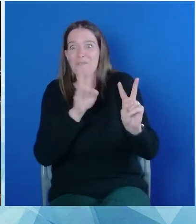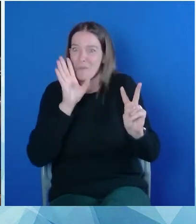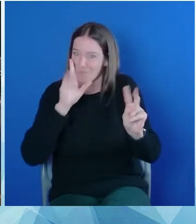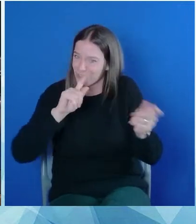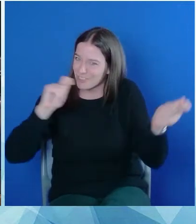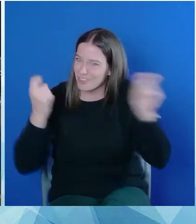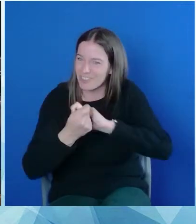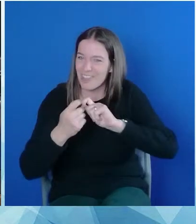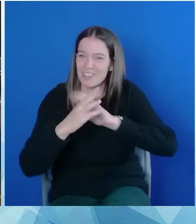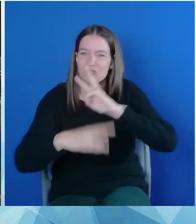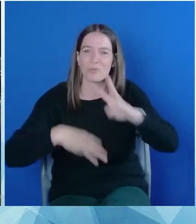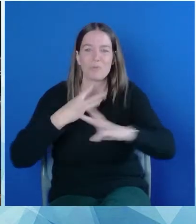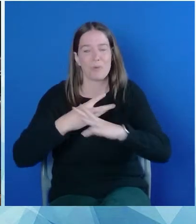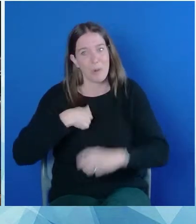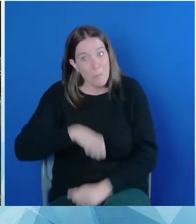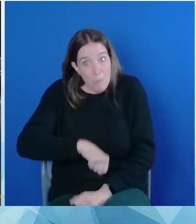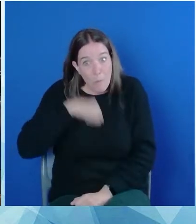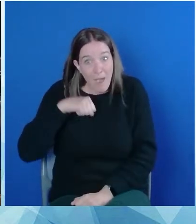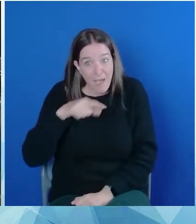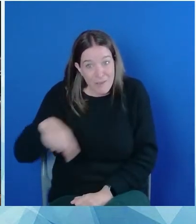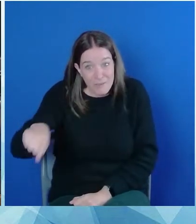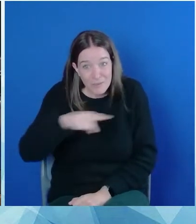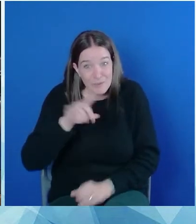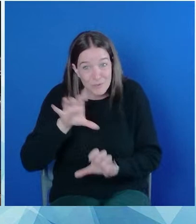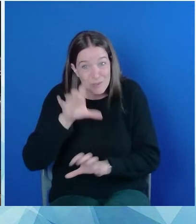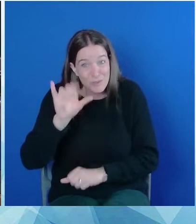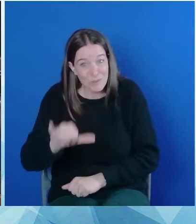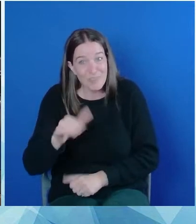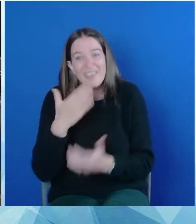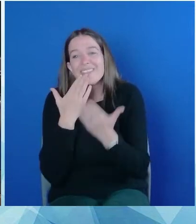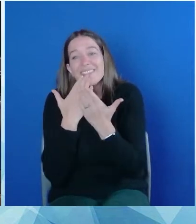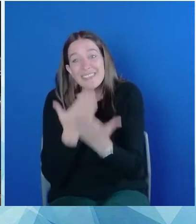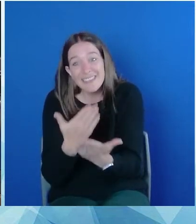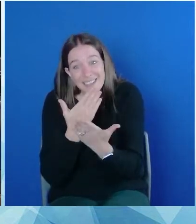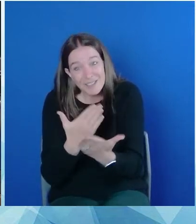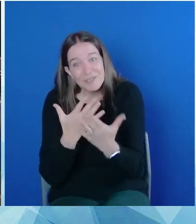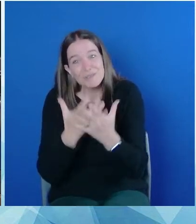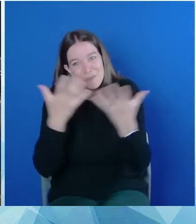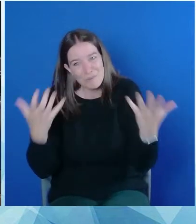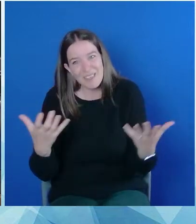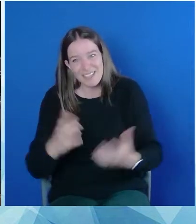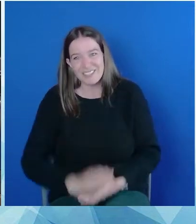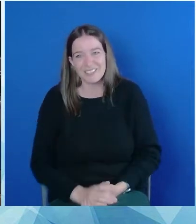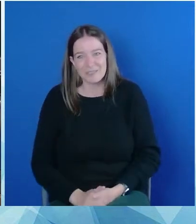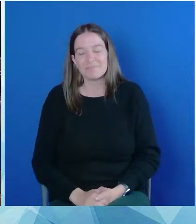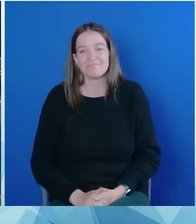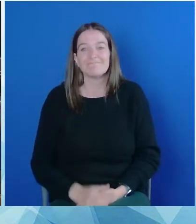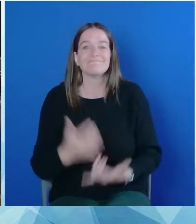guys do this. Thank you so much. We are adjourned. Yes. Thank you.